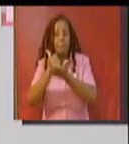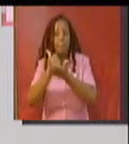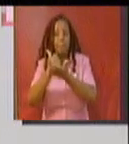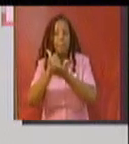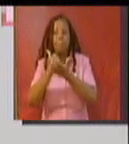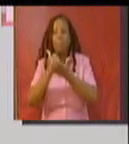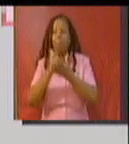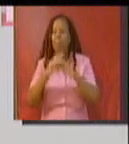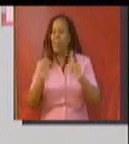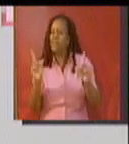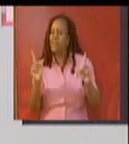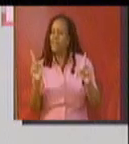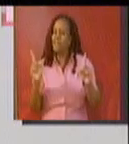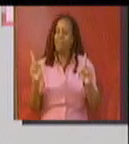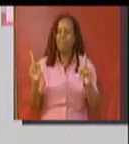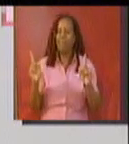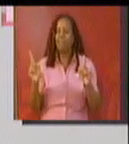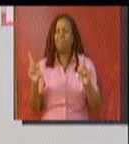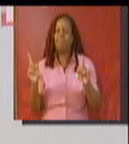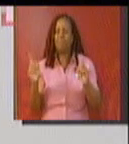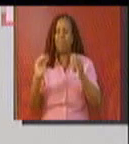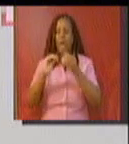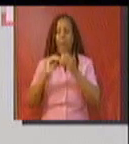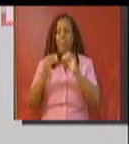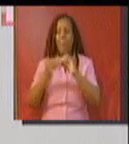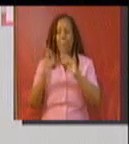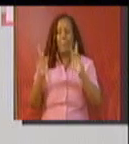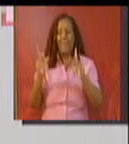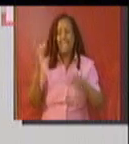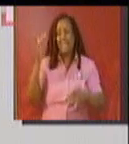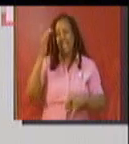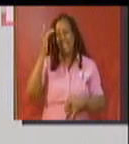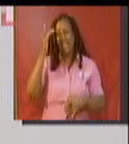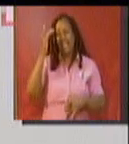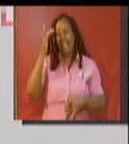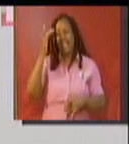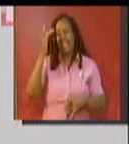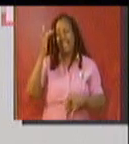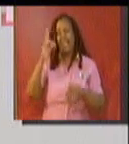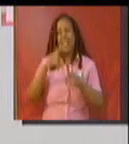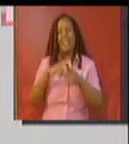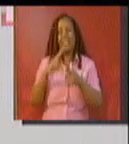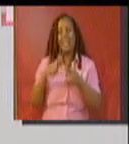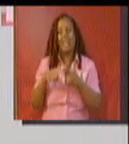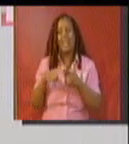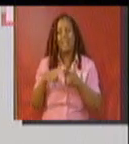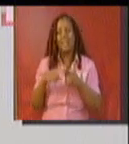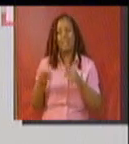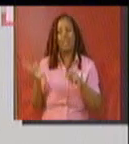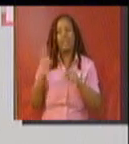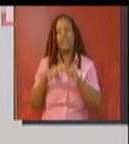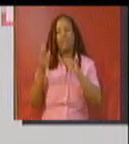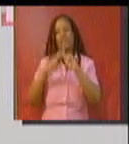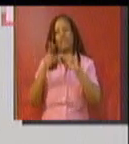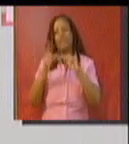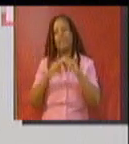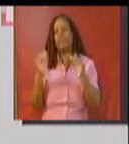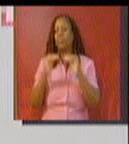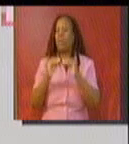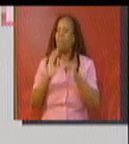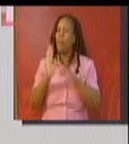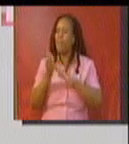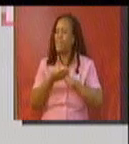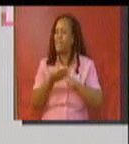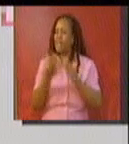in Barbados keep going up, they're having difficulty actually doing the tests as they should be. I would have offered that they